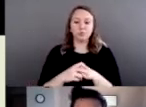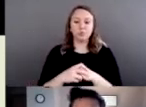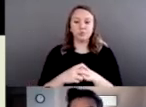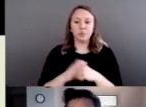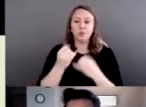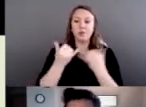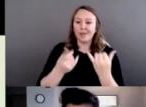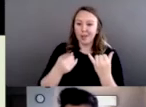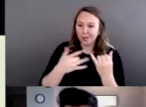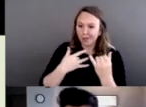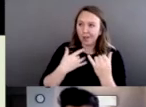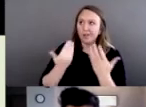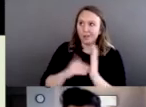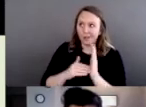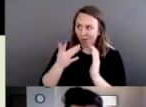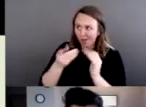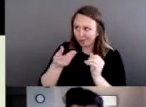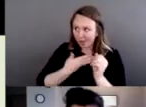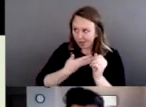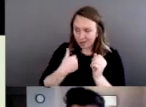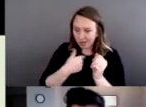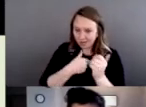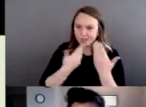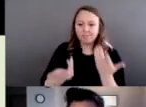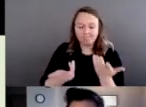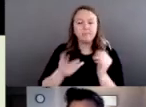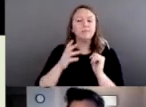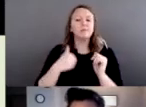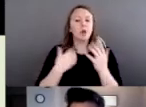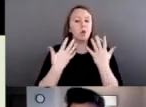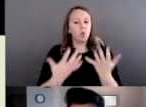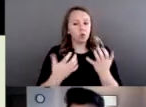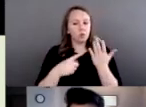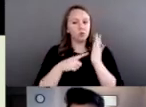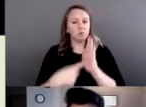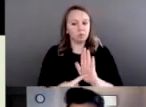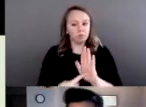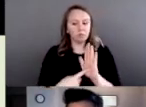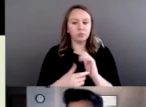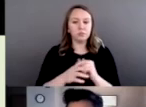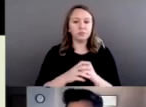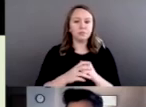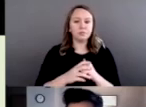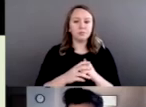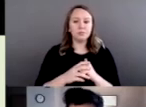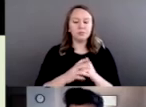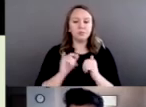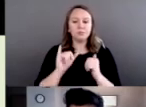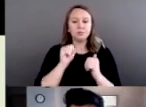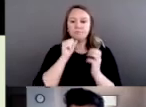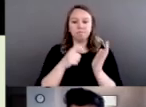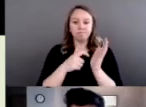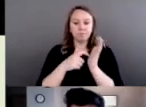again, why is she telling us this? I just want to point out that it doesn't take much to become